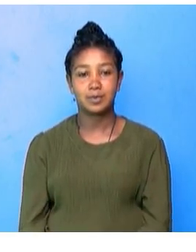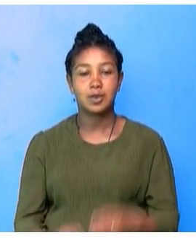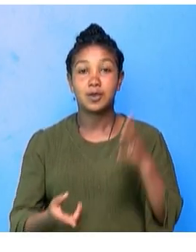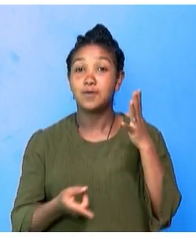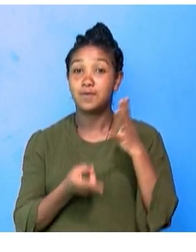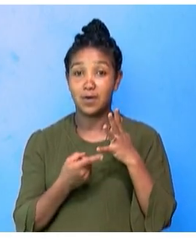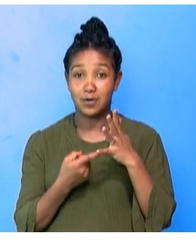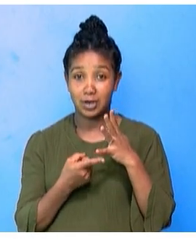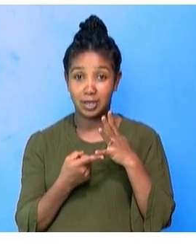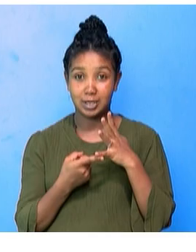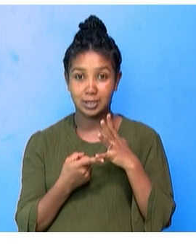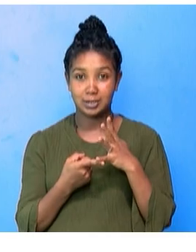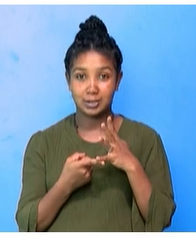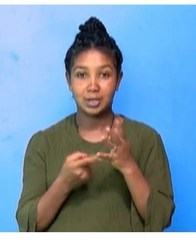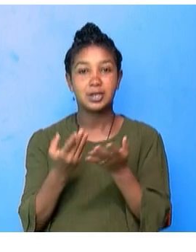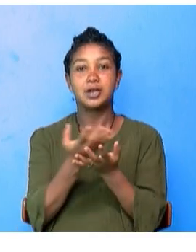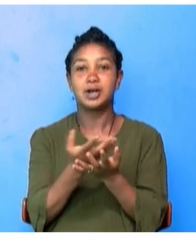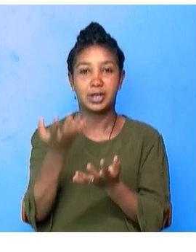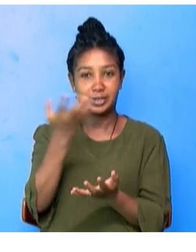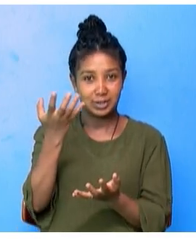4, rich,